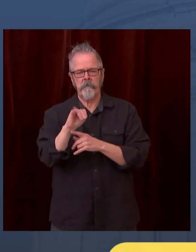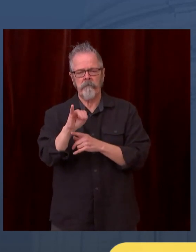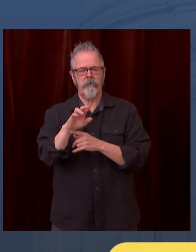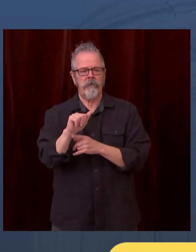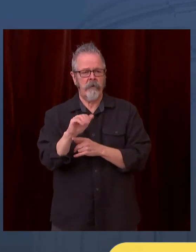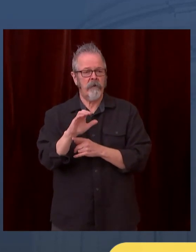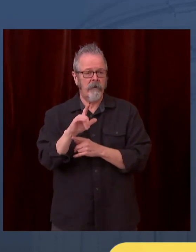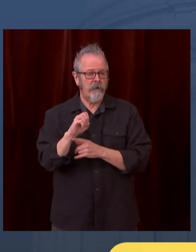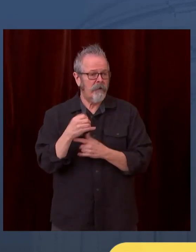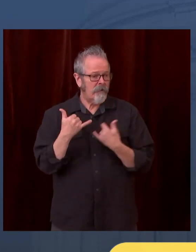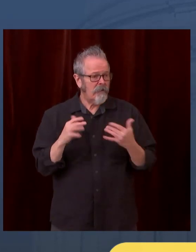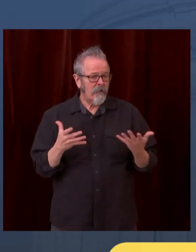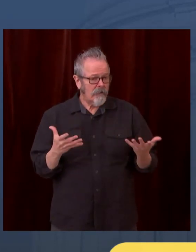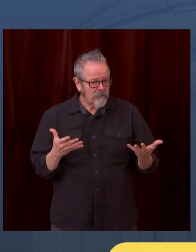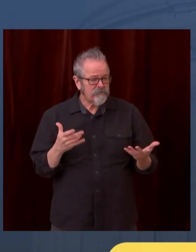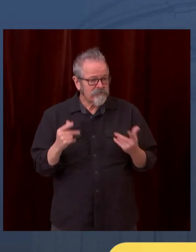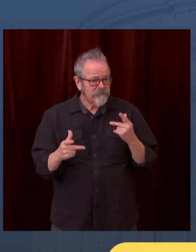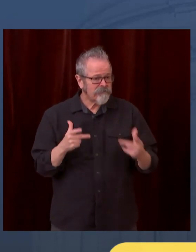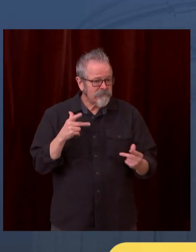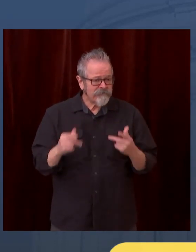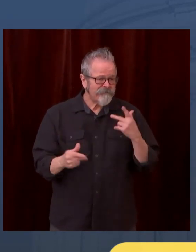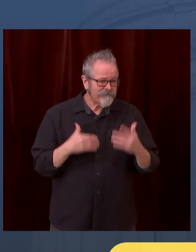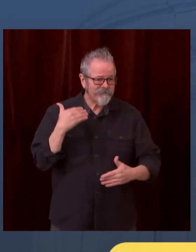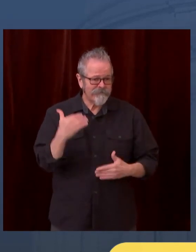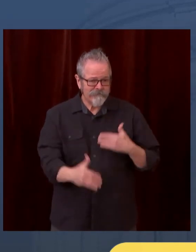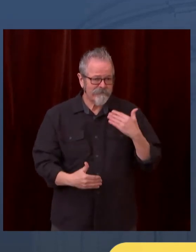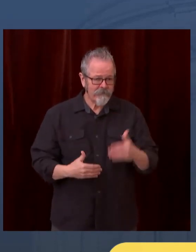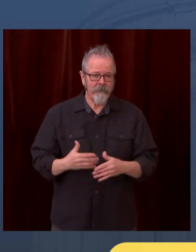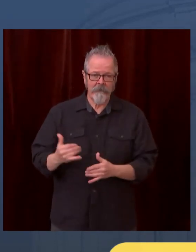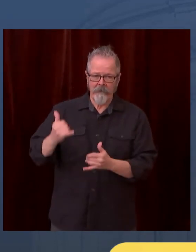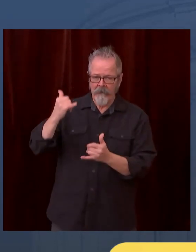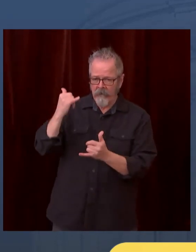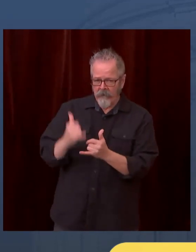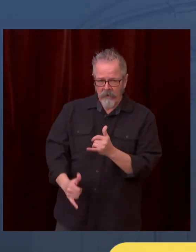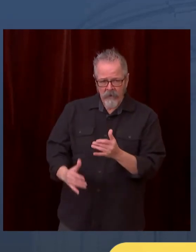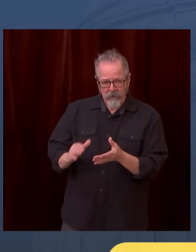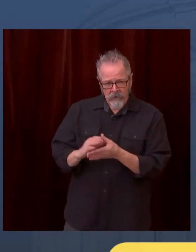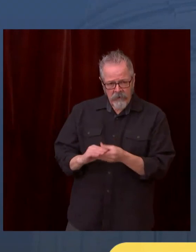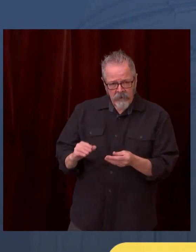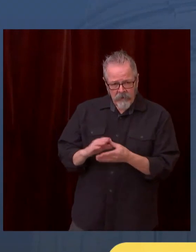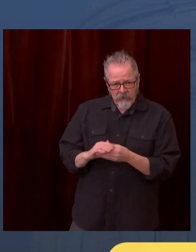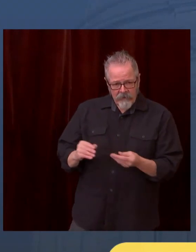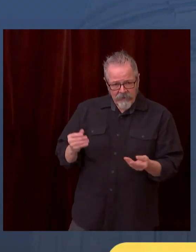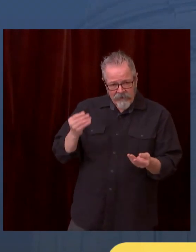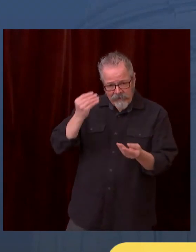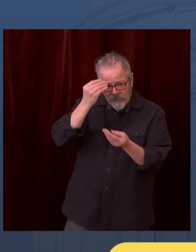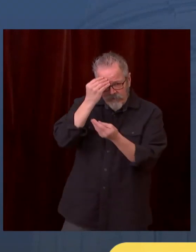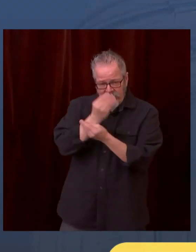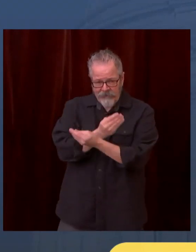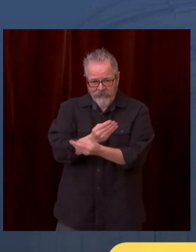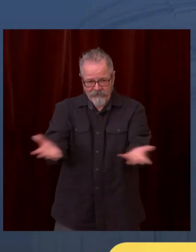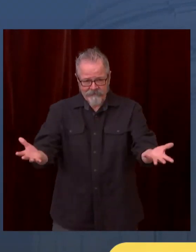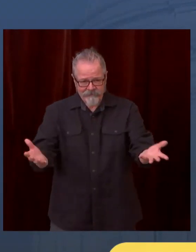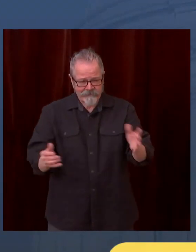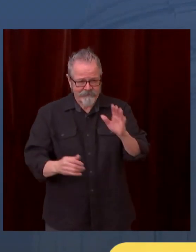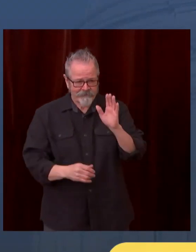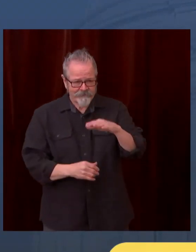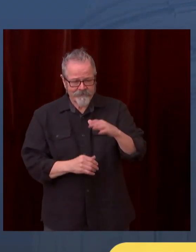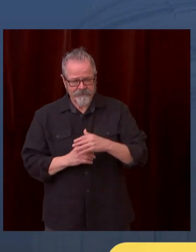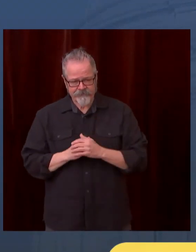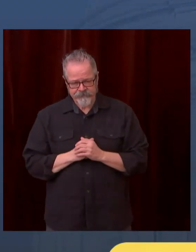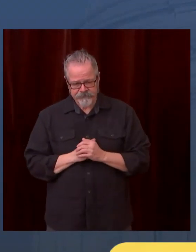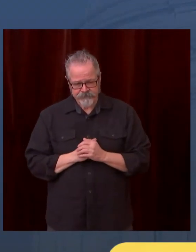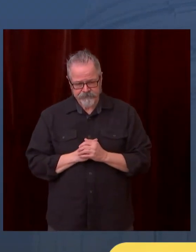Yeah, I would like to make a final word, if I may. I can just share with you what I'm hearing,